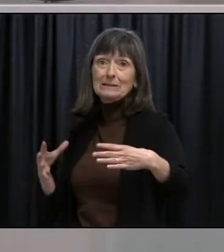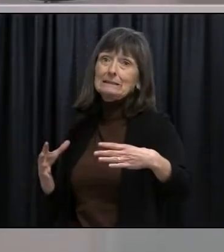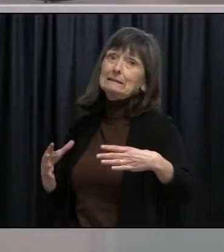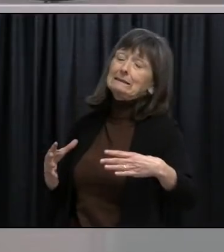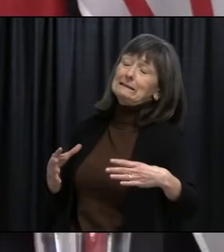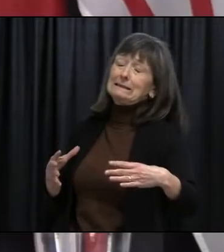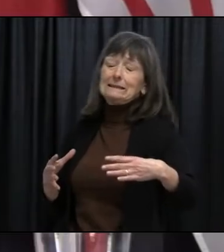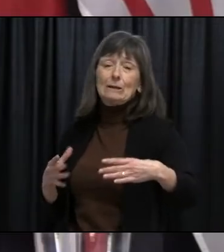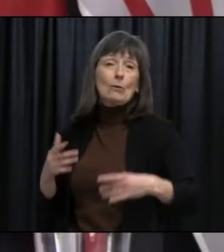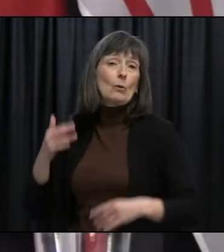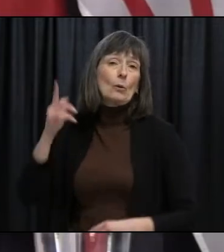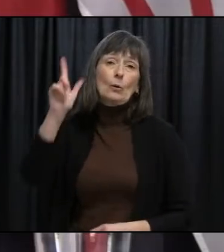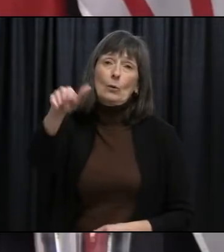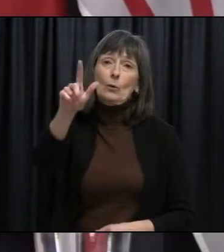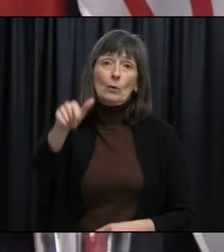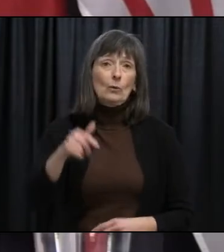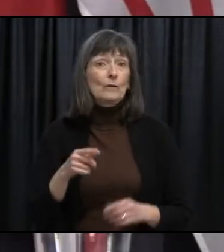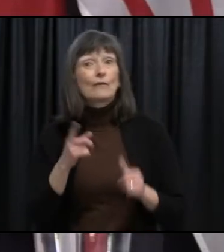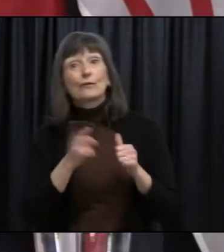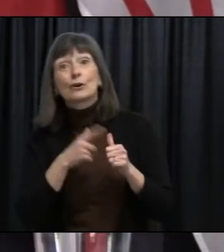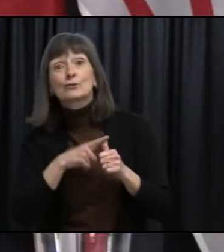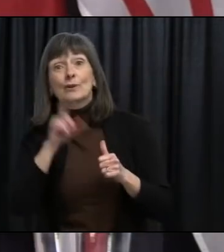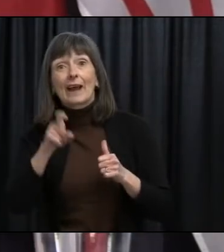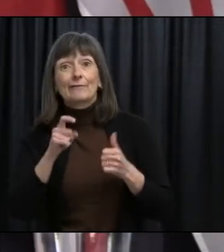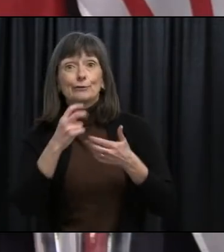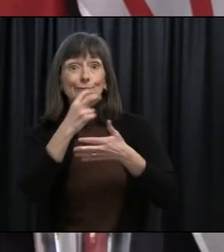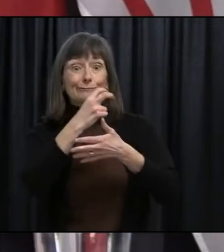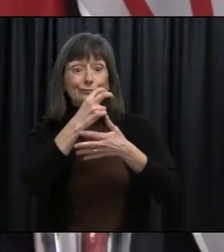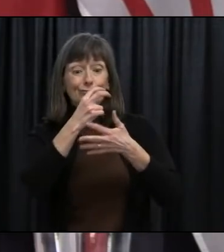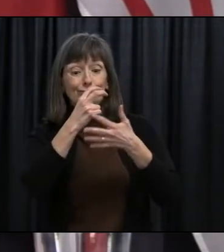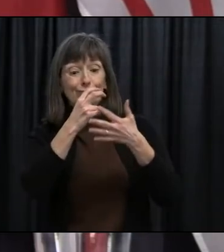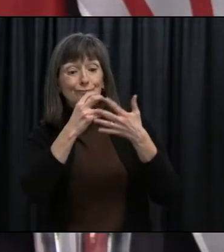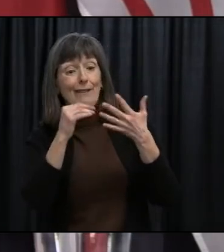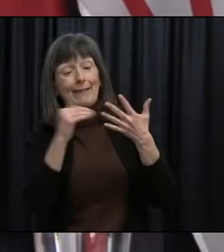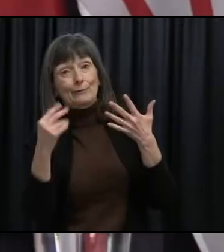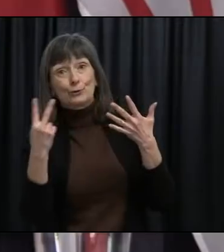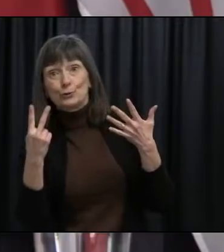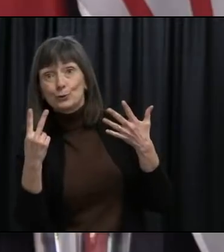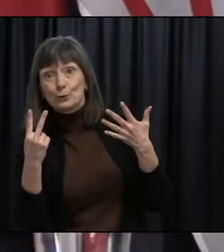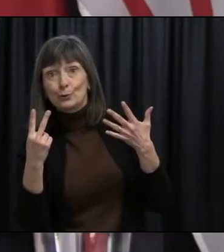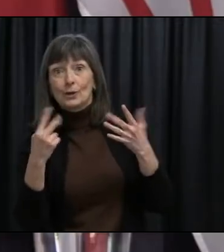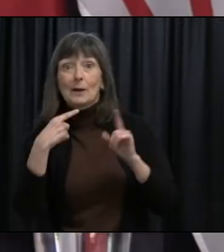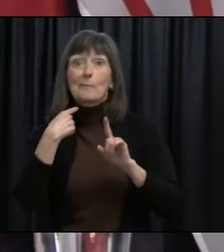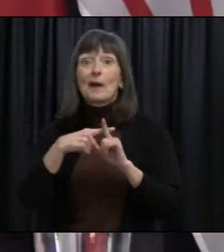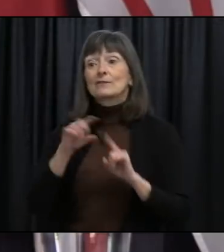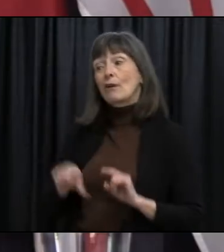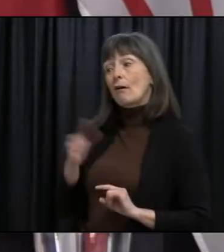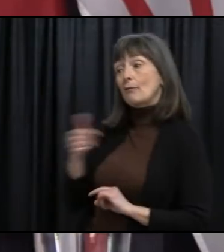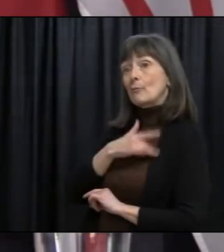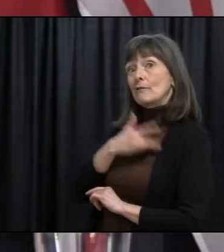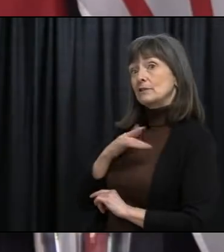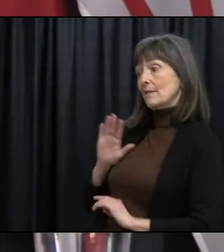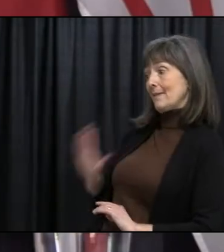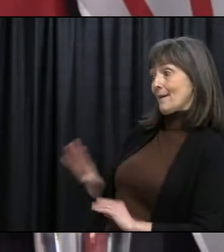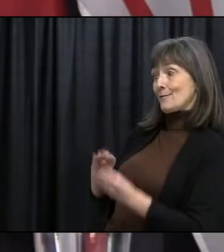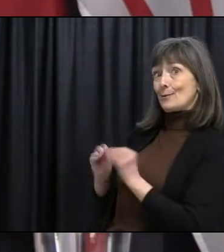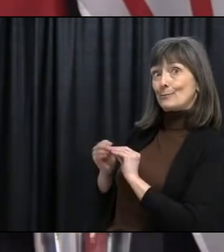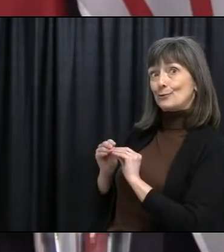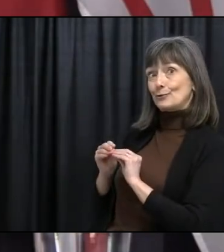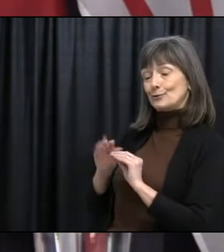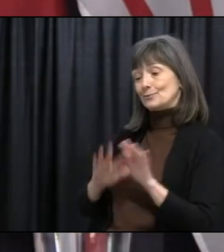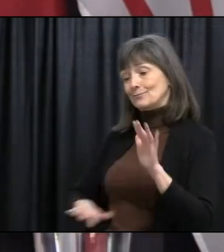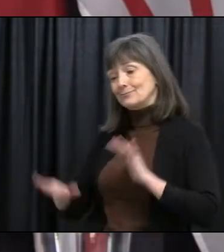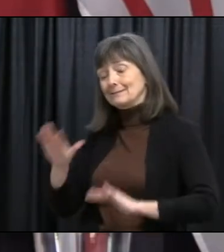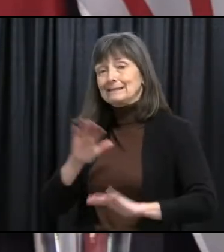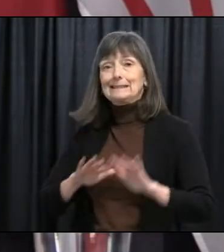move from 5 to 2 and then reevaluate the epidemiology in the adjacent jurisdictions and where we are. So